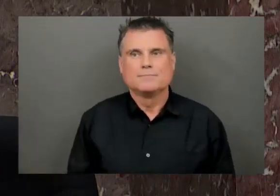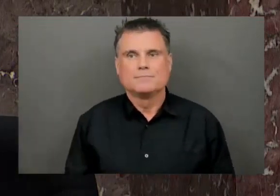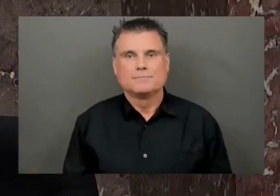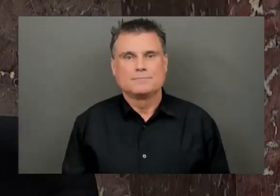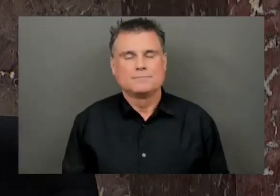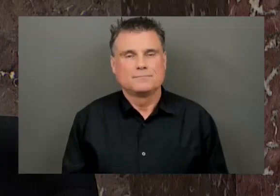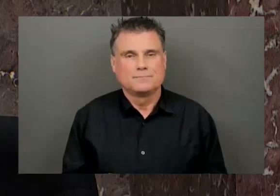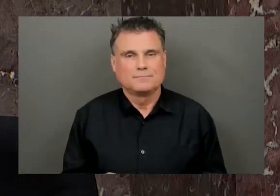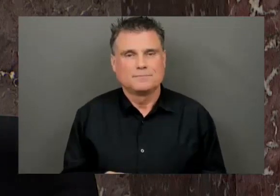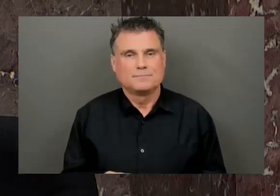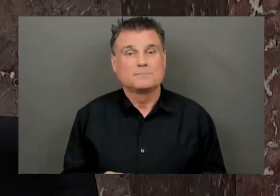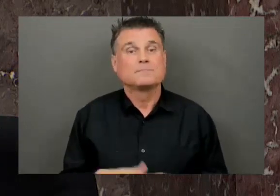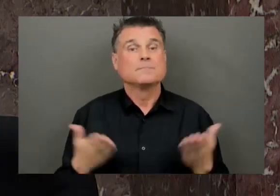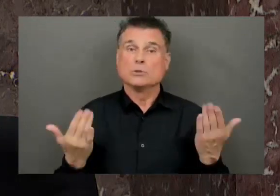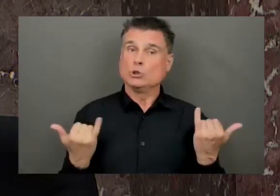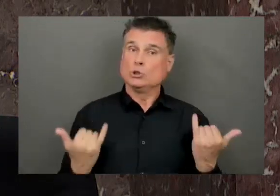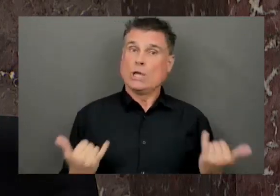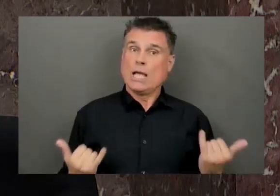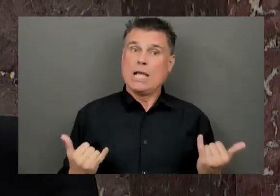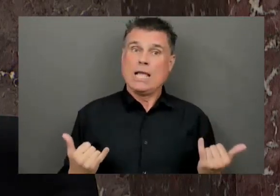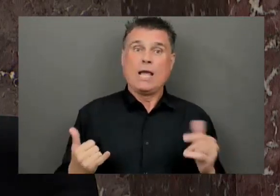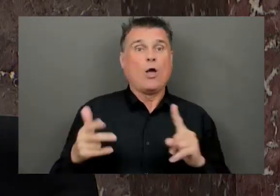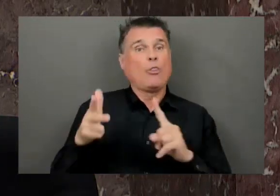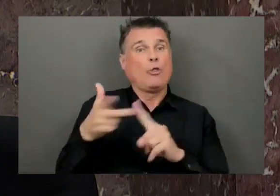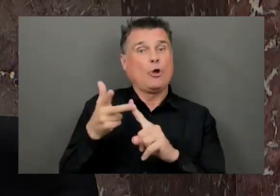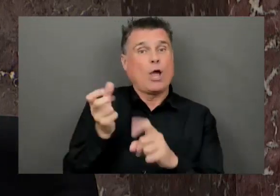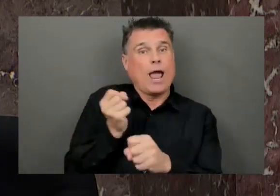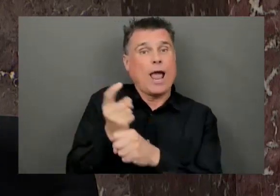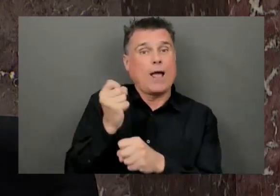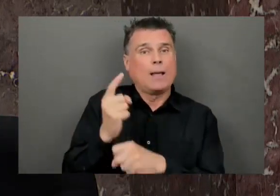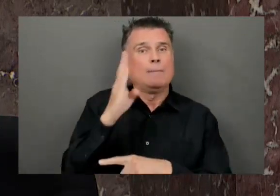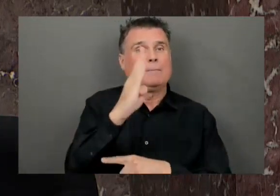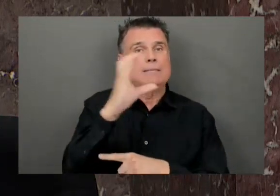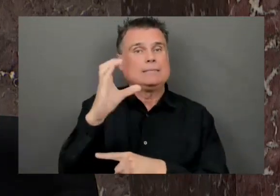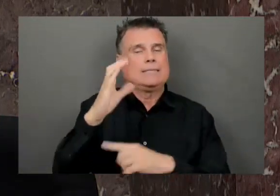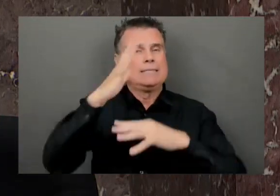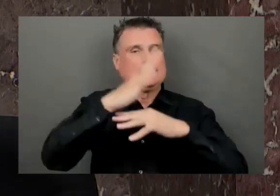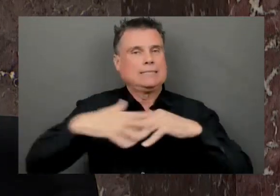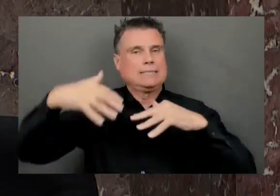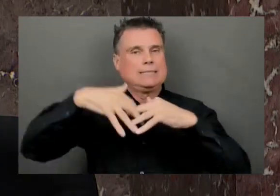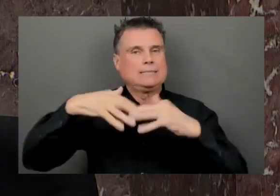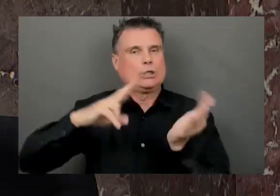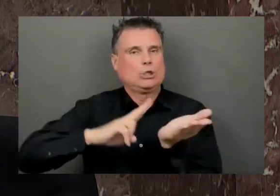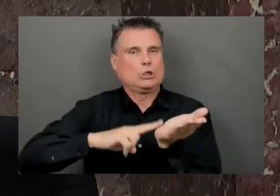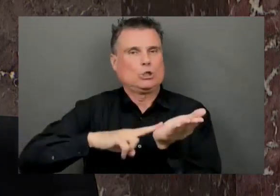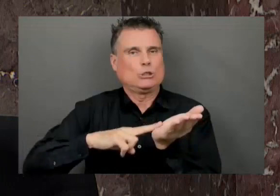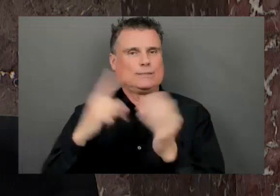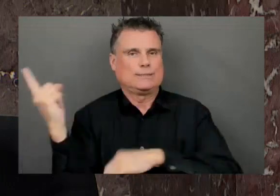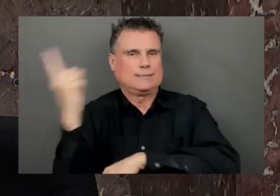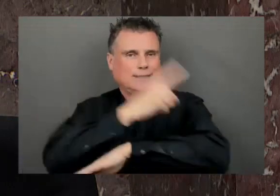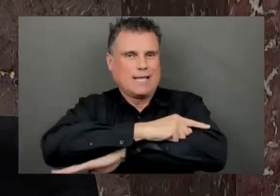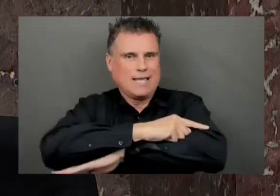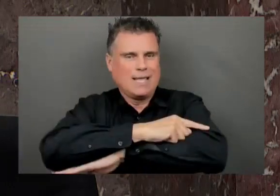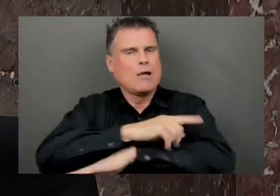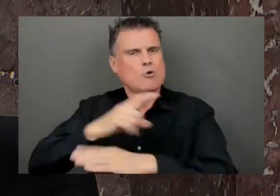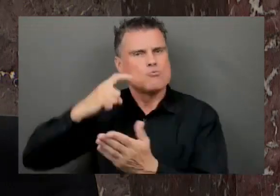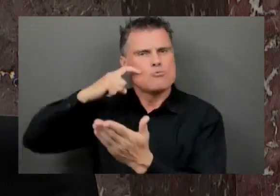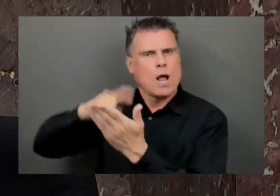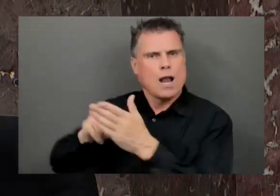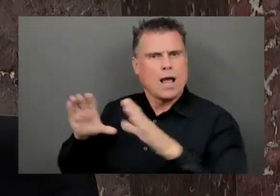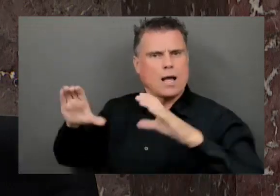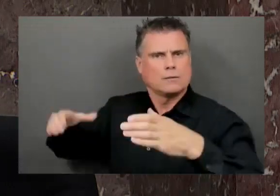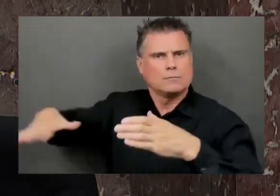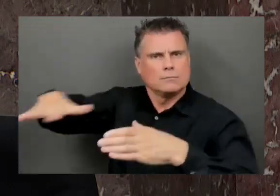BC Indigenous Nurses Day, which recognises the outstanding efforts and contributions made by Indigenous nurses to BC's healthcare